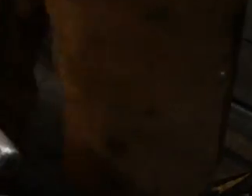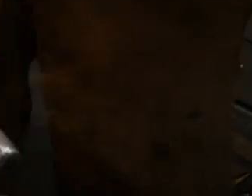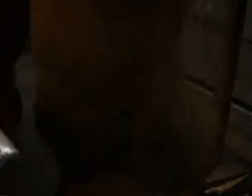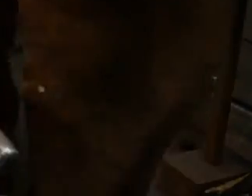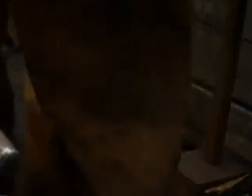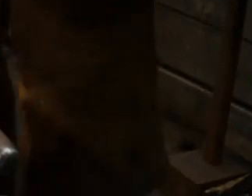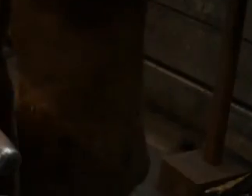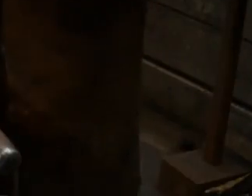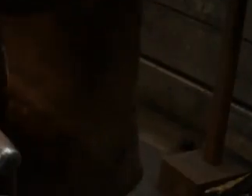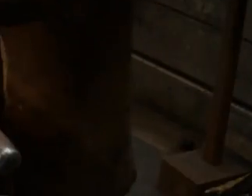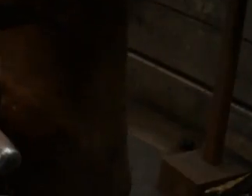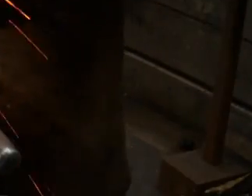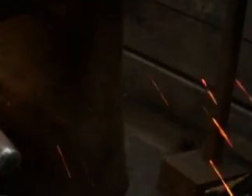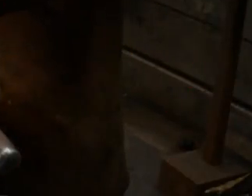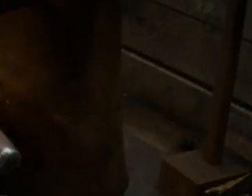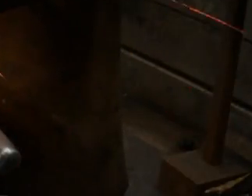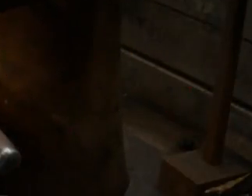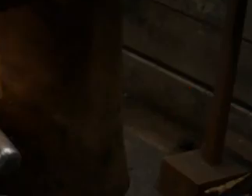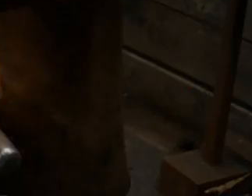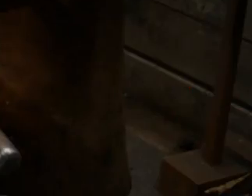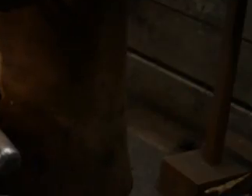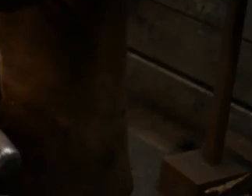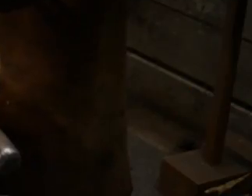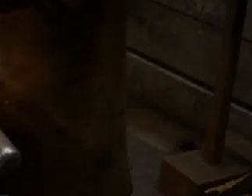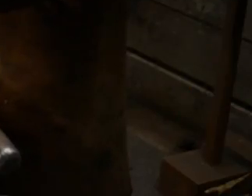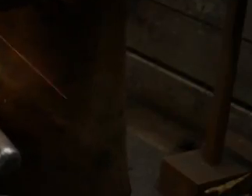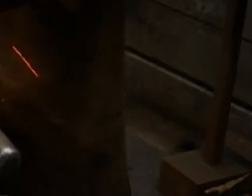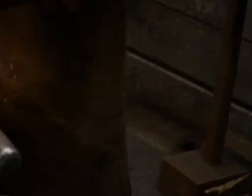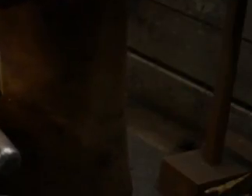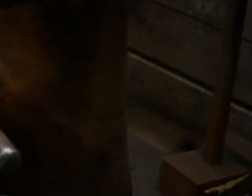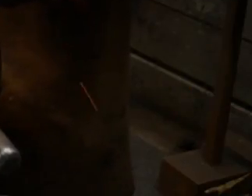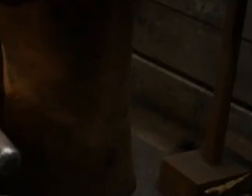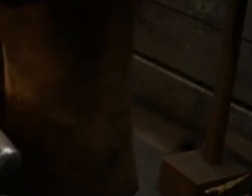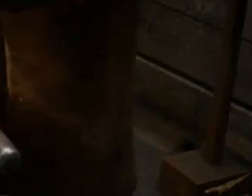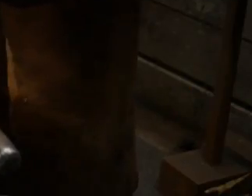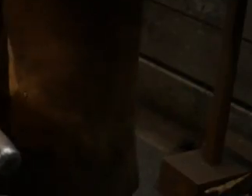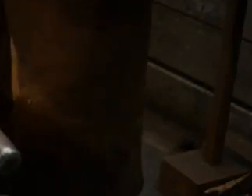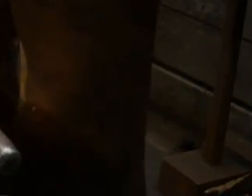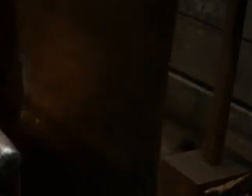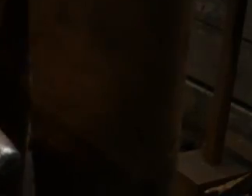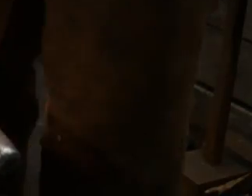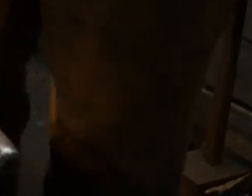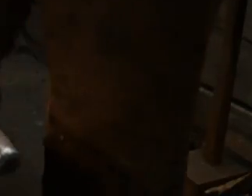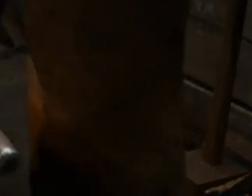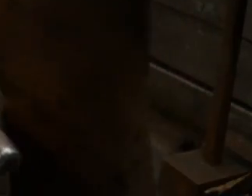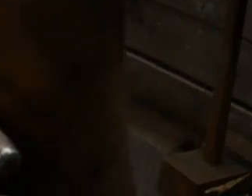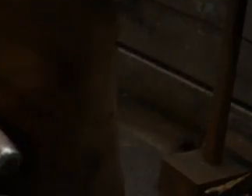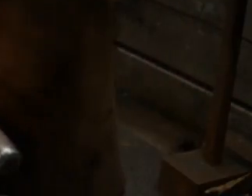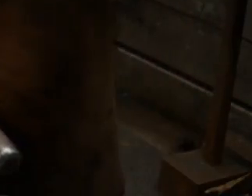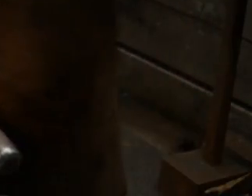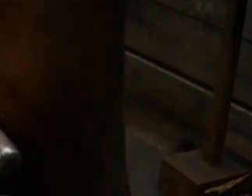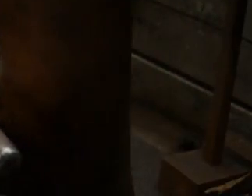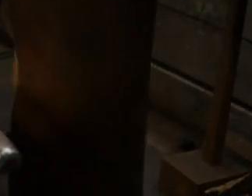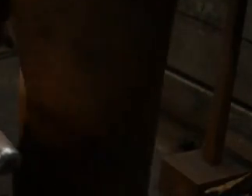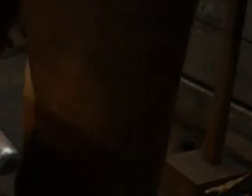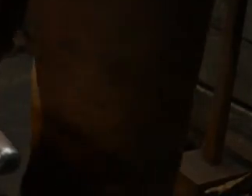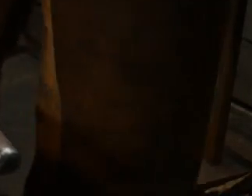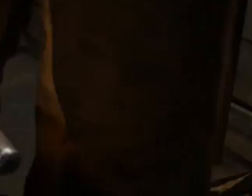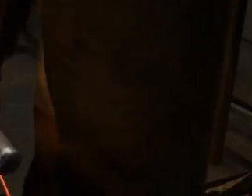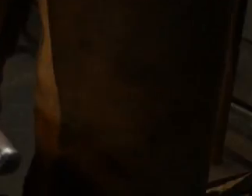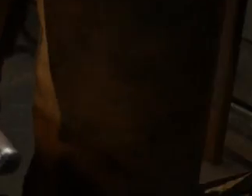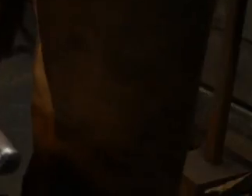Roy? The benefit of wrought iron is the historical approach to it. That's one